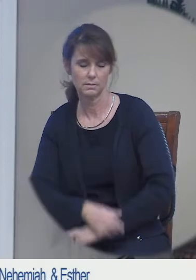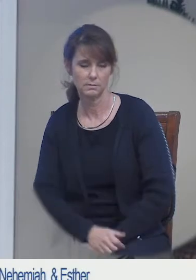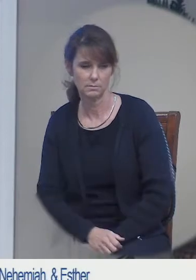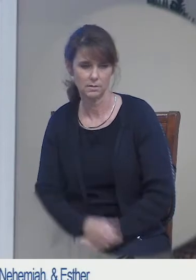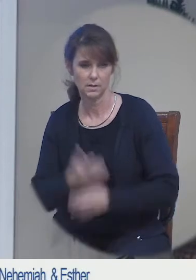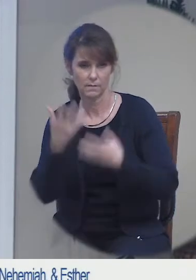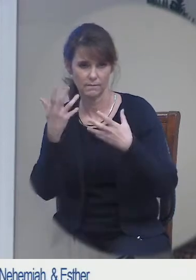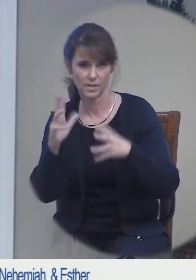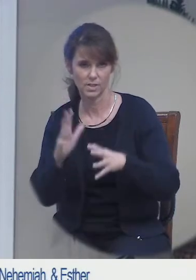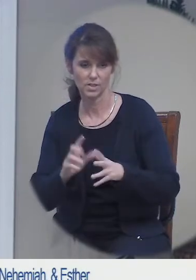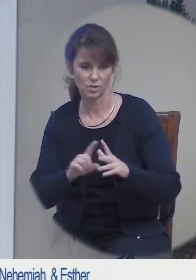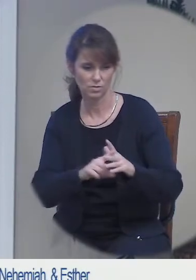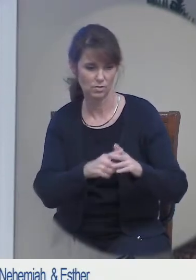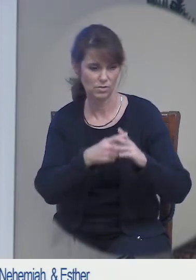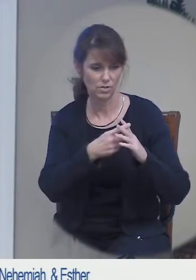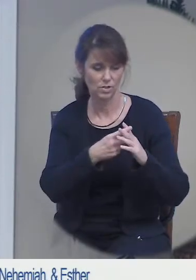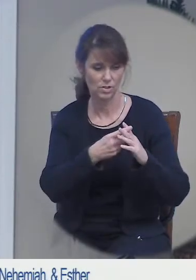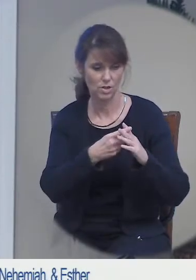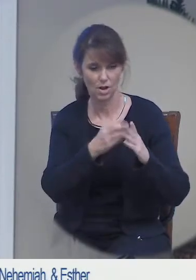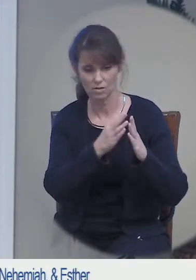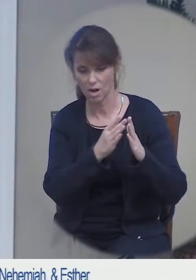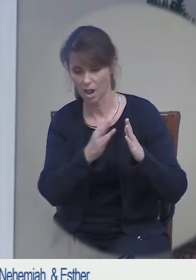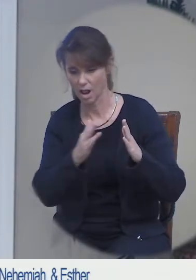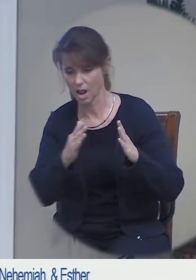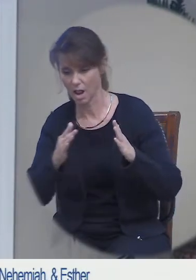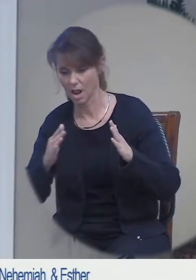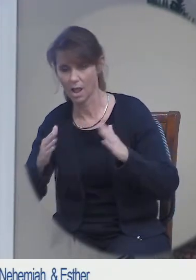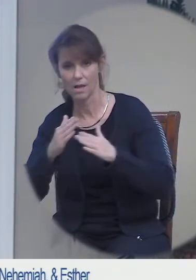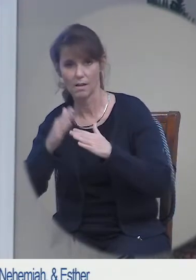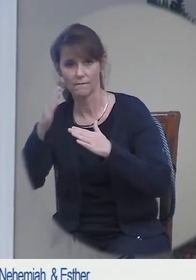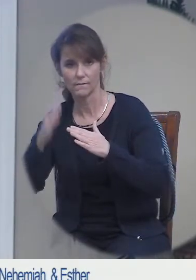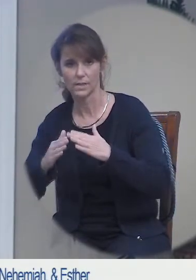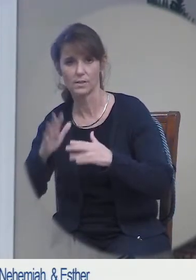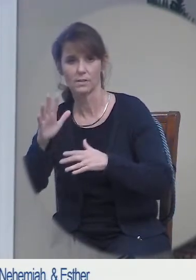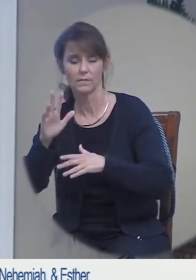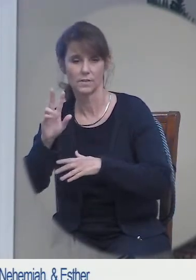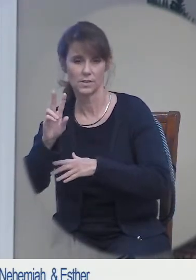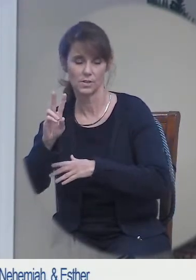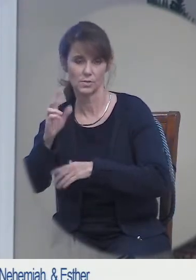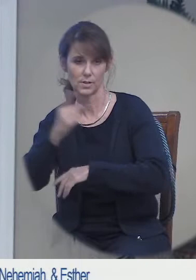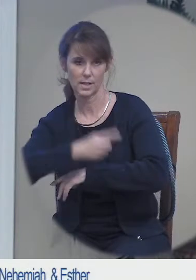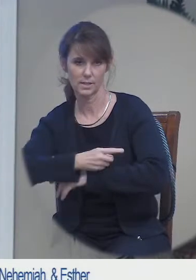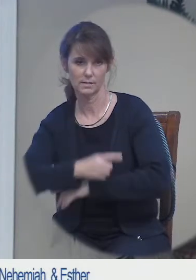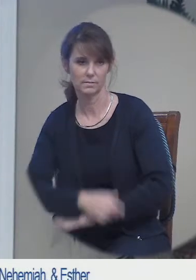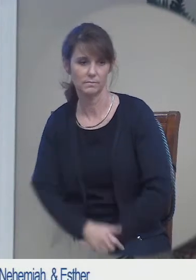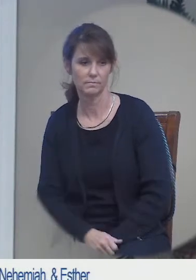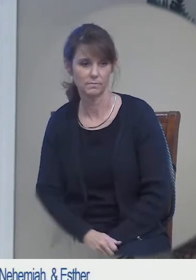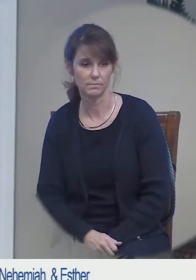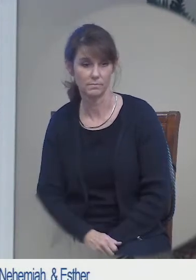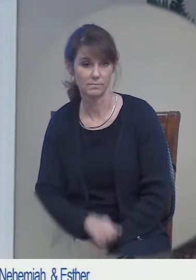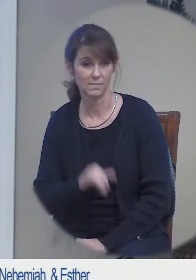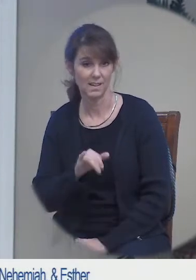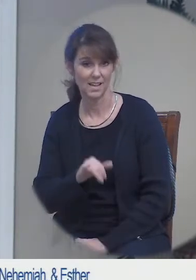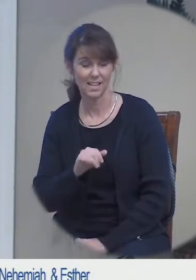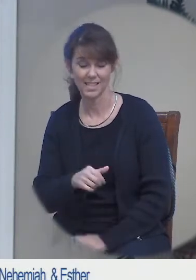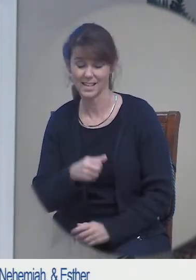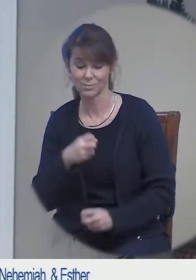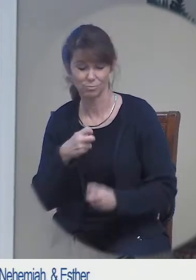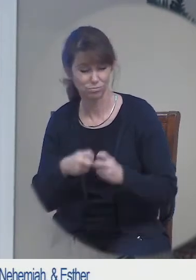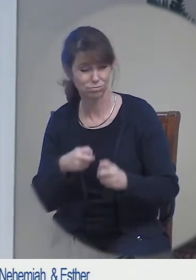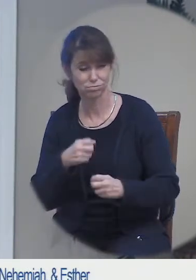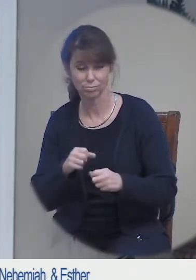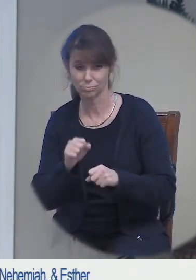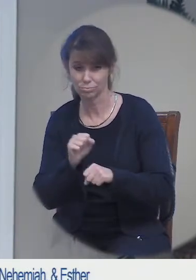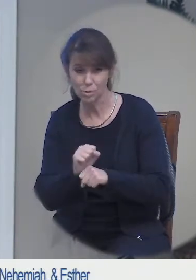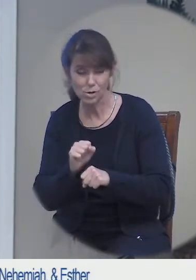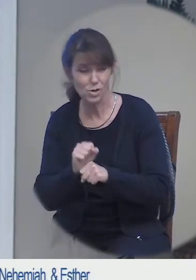reason in the text. And I want you to understand how astounding a feat that is. You remember Matt last week put